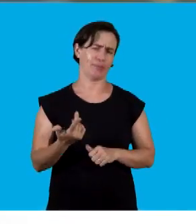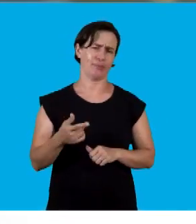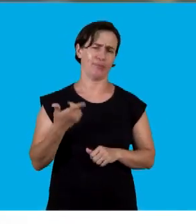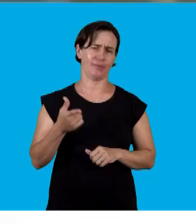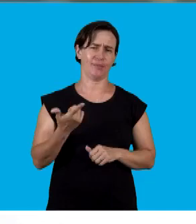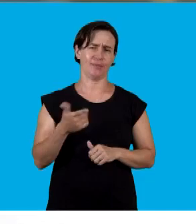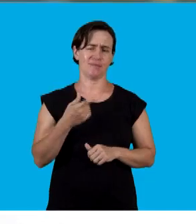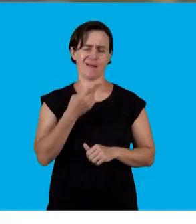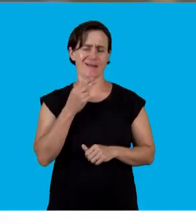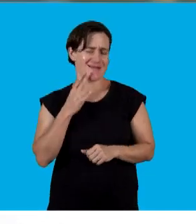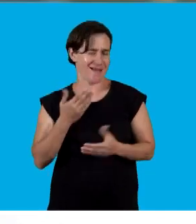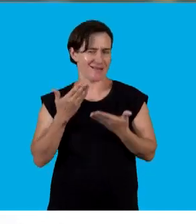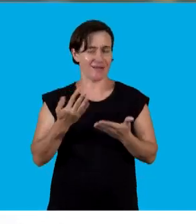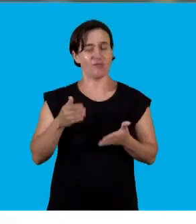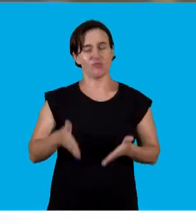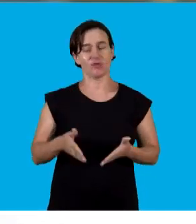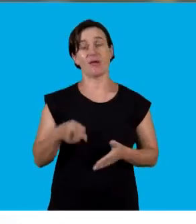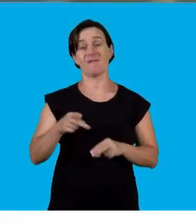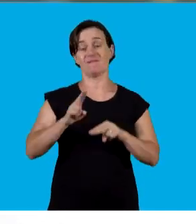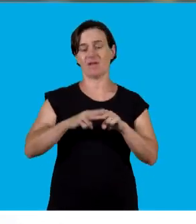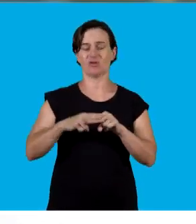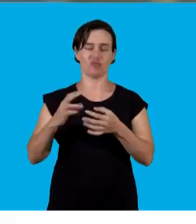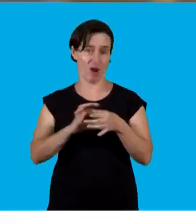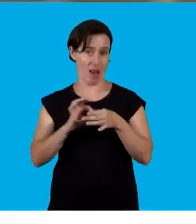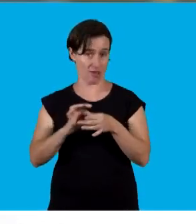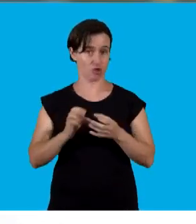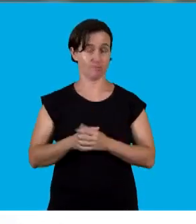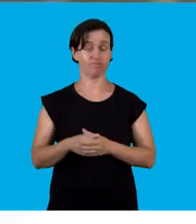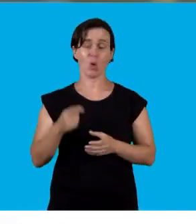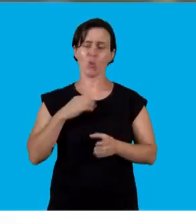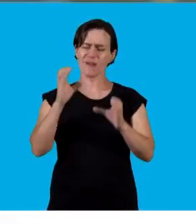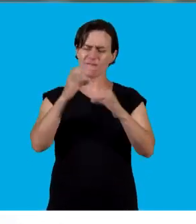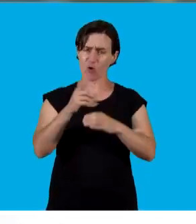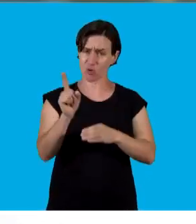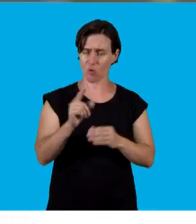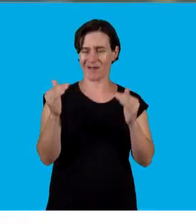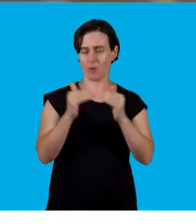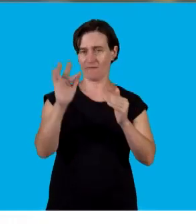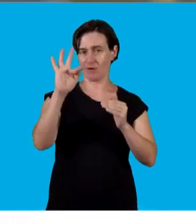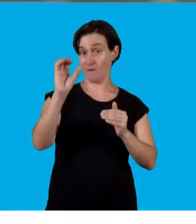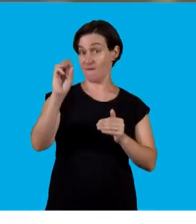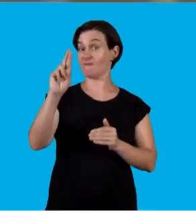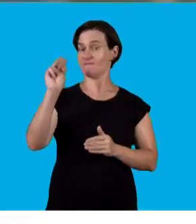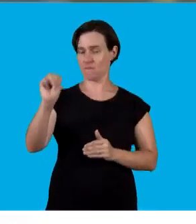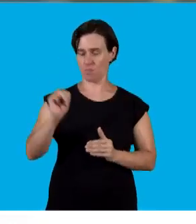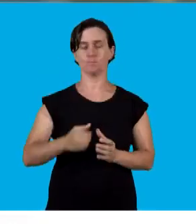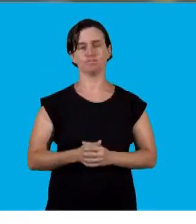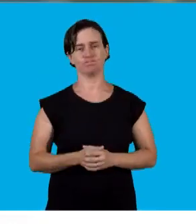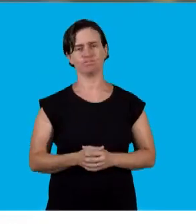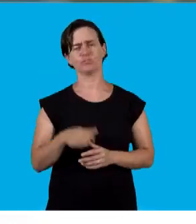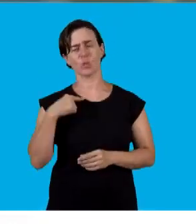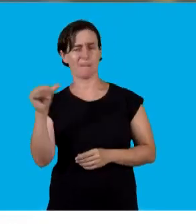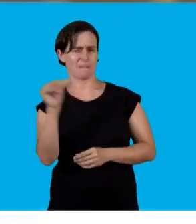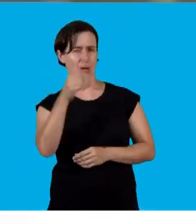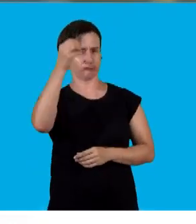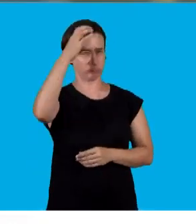functions and relationships, where we were focusing on the equivalent forms. Now, looking back at our concept